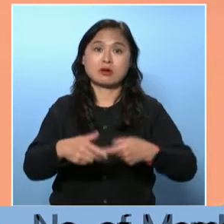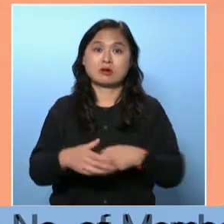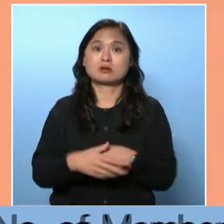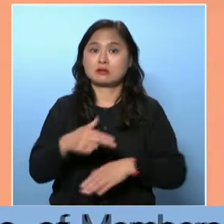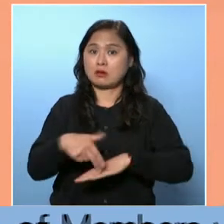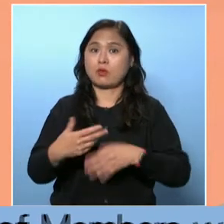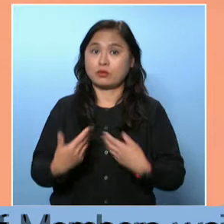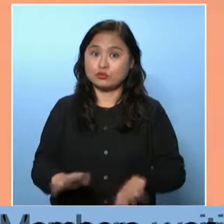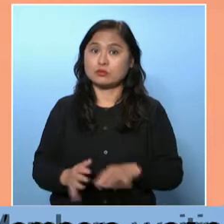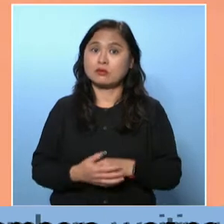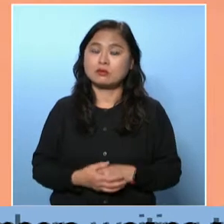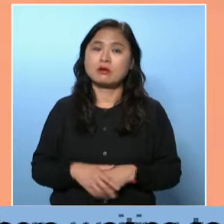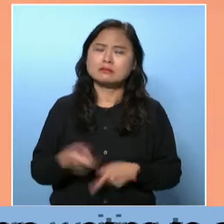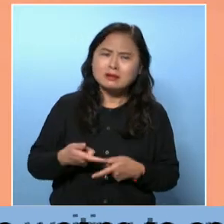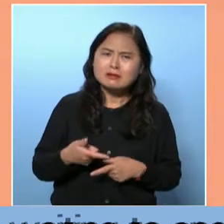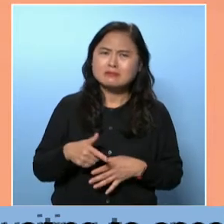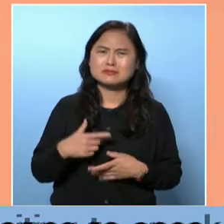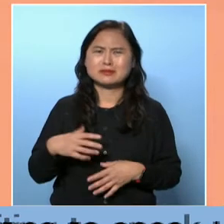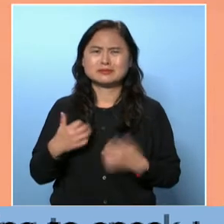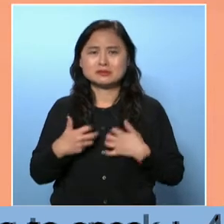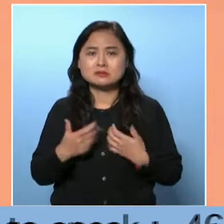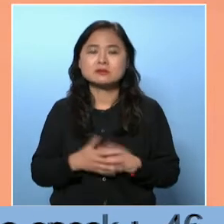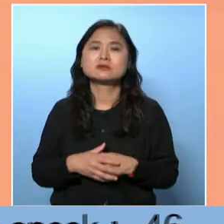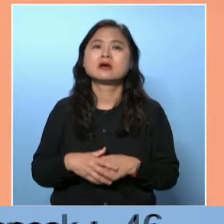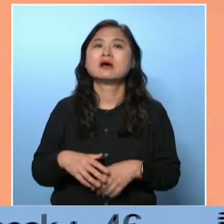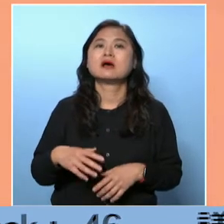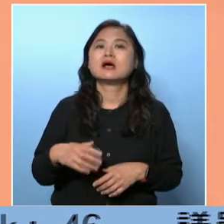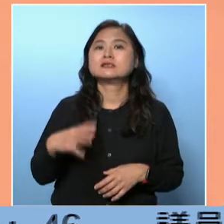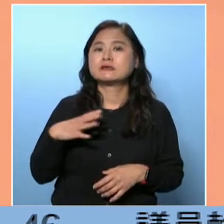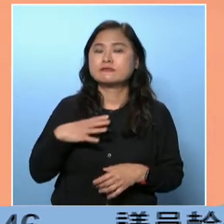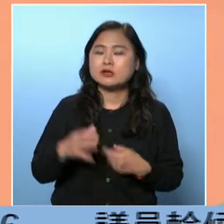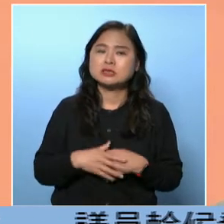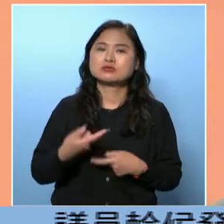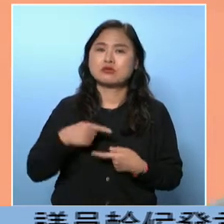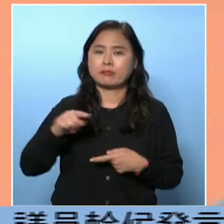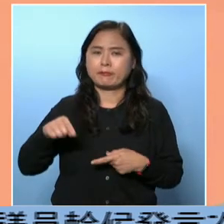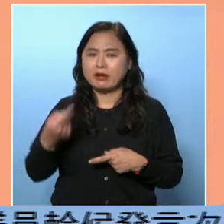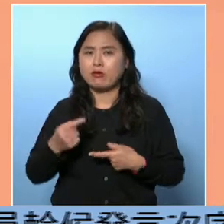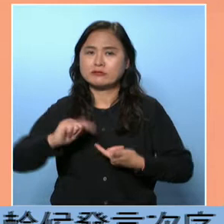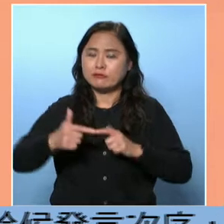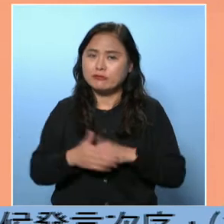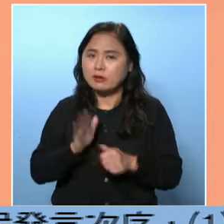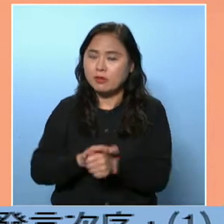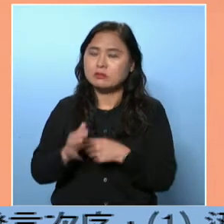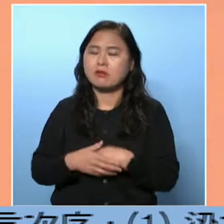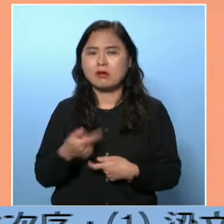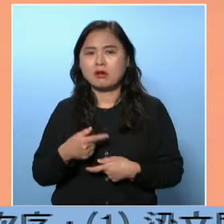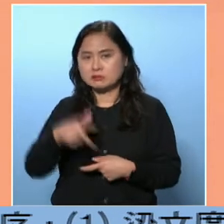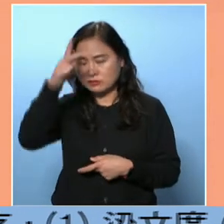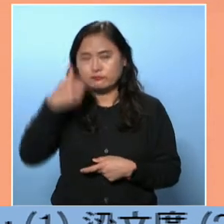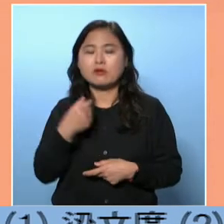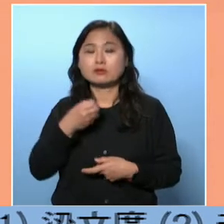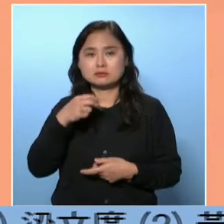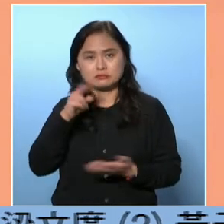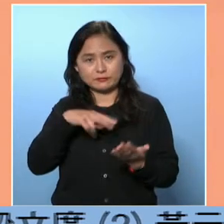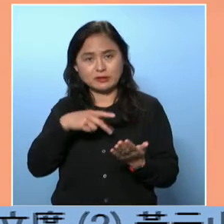only was just started and then the government ended it. But then these are extraordinary times, we need extraordinary measures. So I